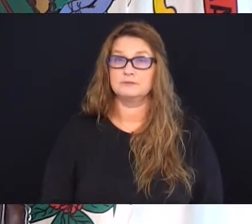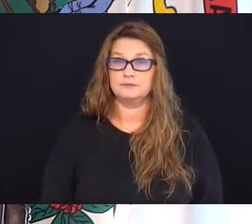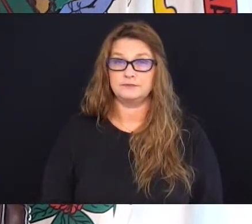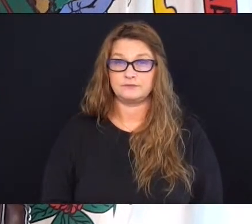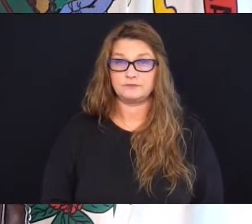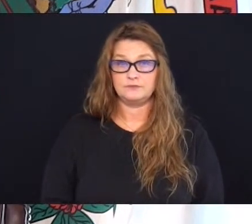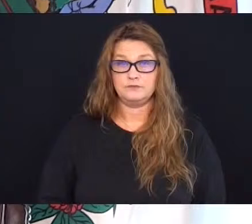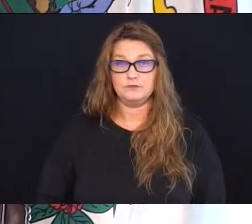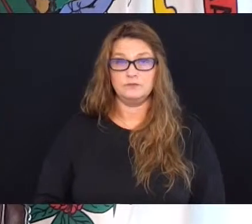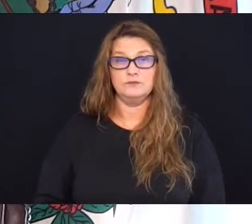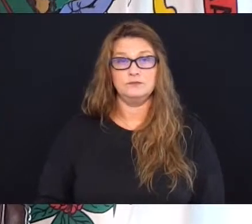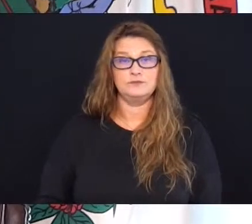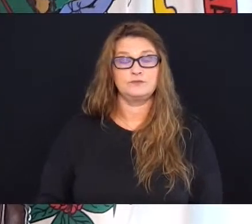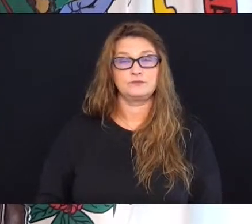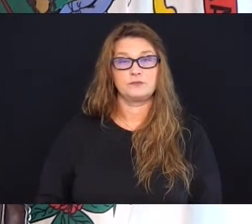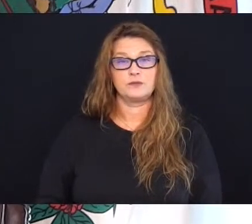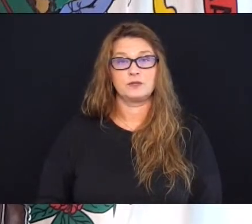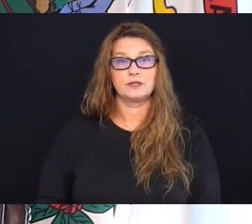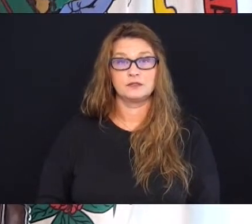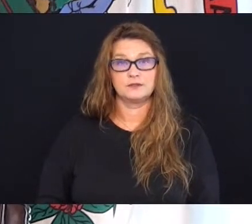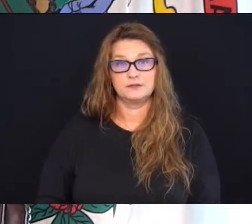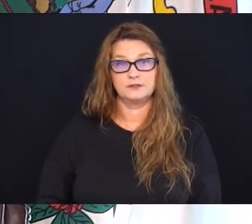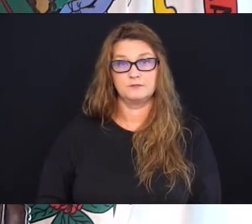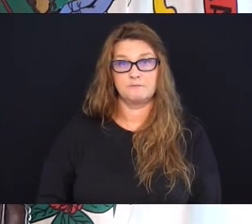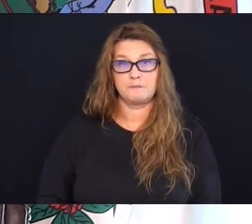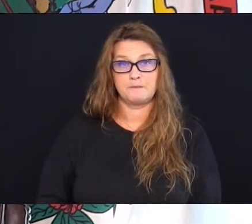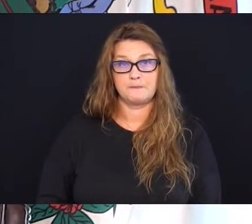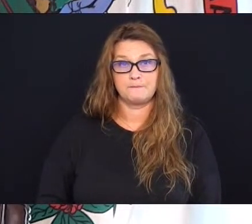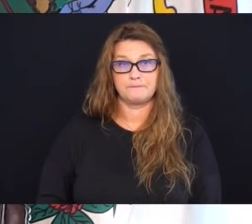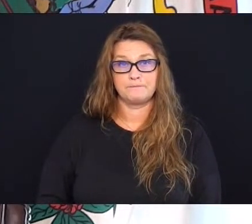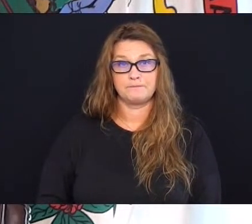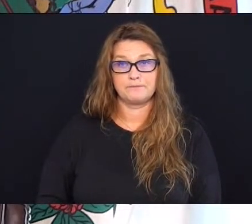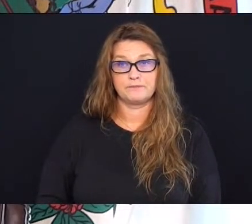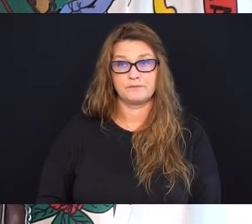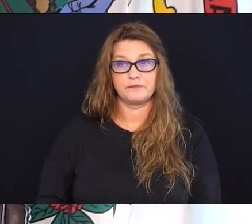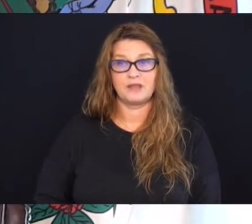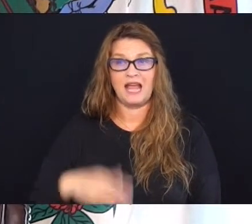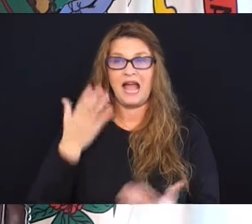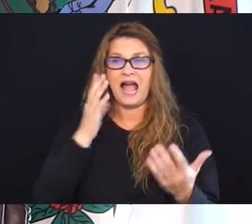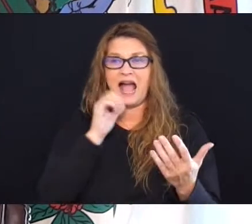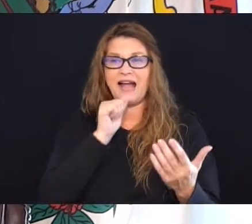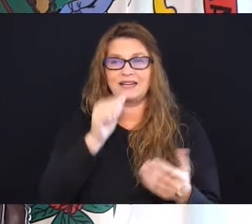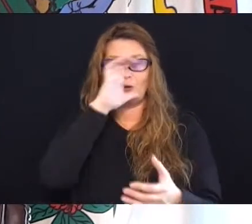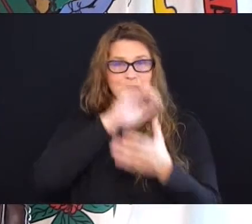I don't necessarily believe that you've got a madman in Putin in Russia.